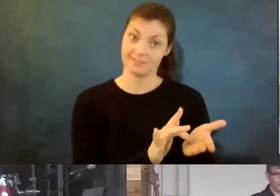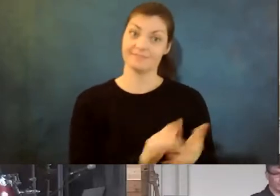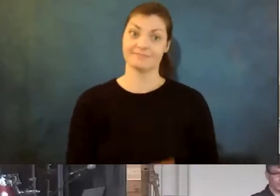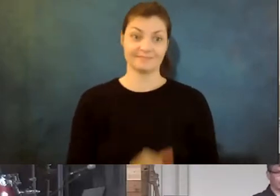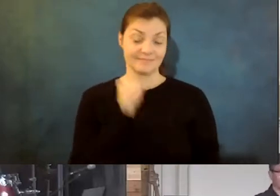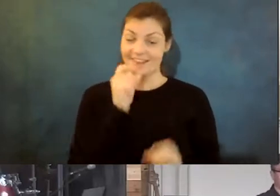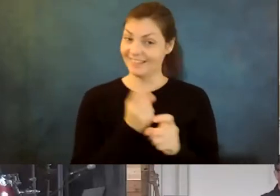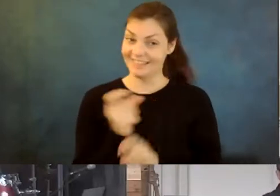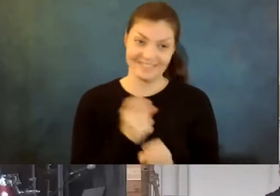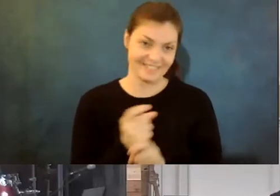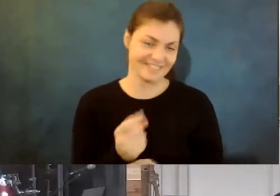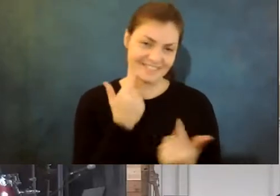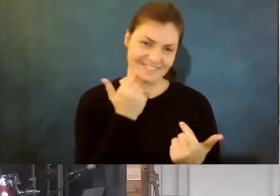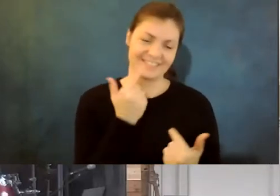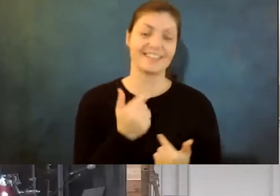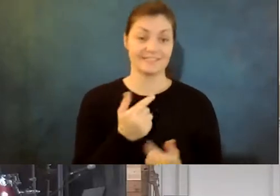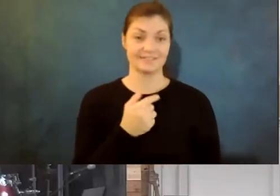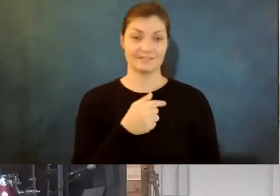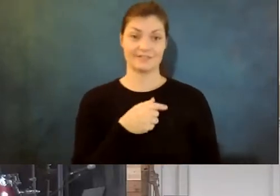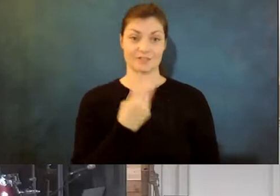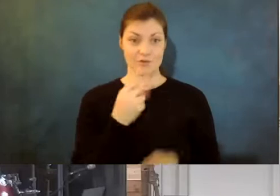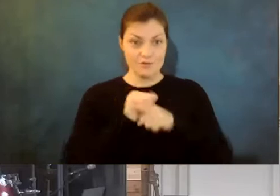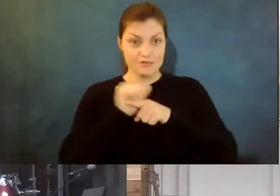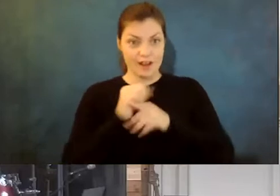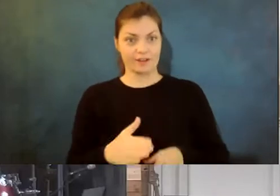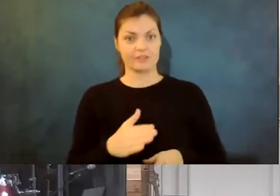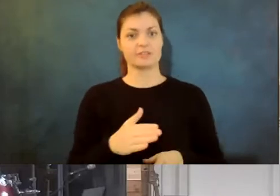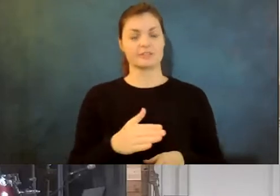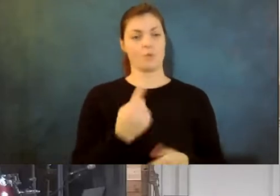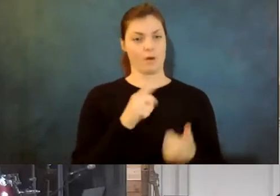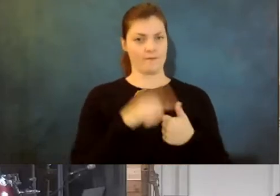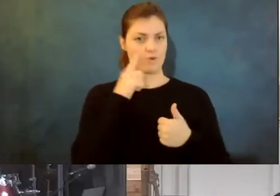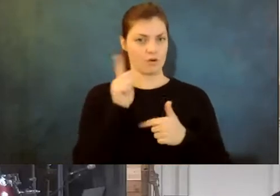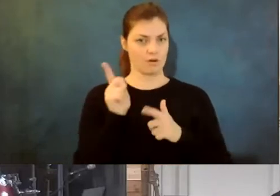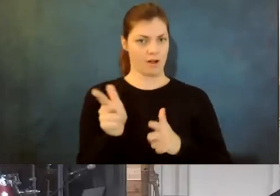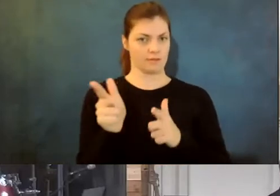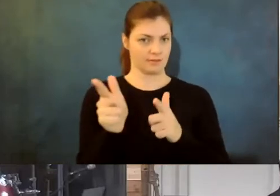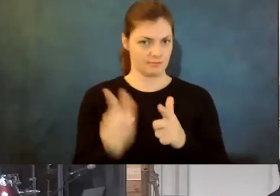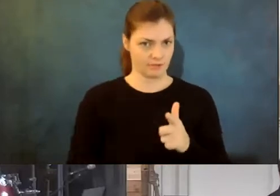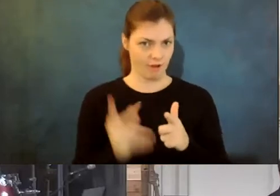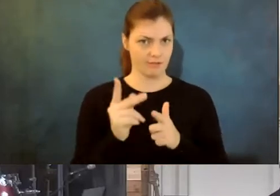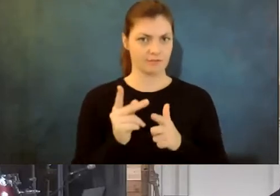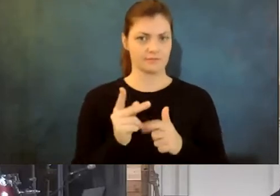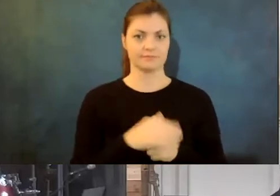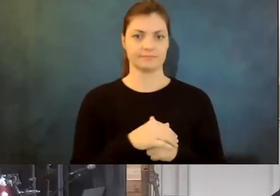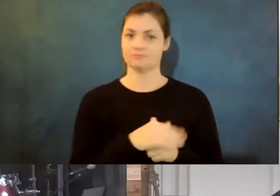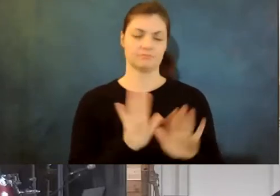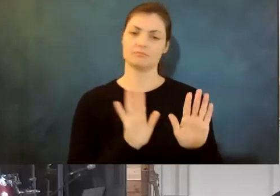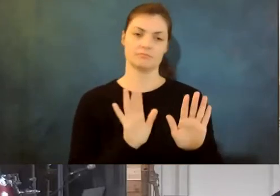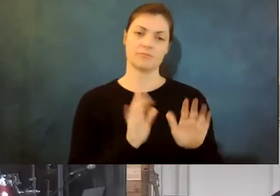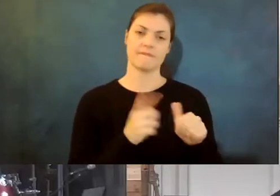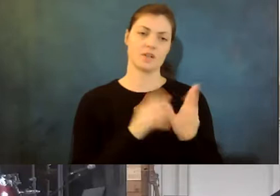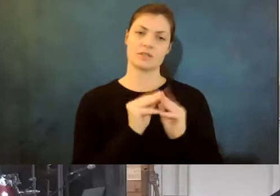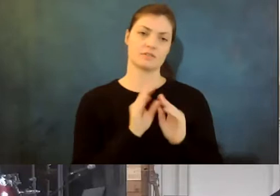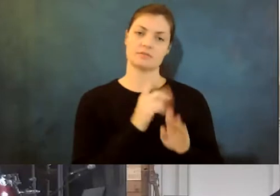I'm not joking. We took her to a trainer who trained hunting dogs. He wouldn't even finish the first